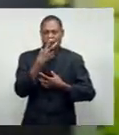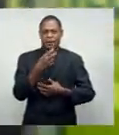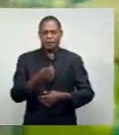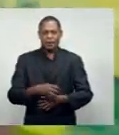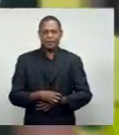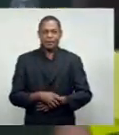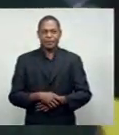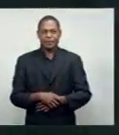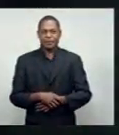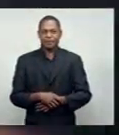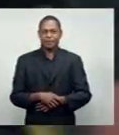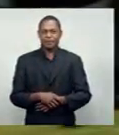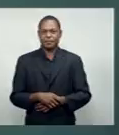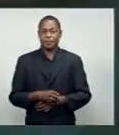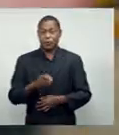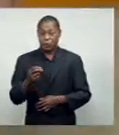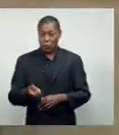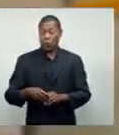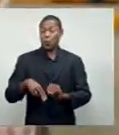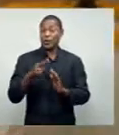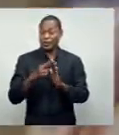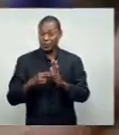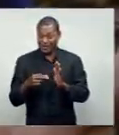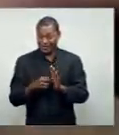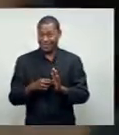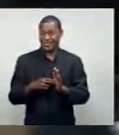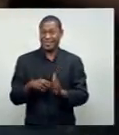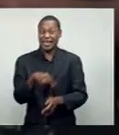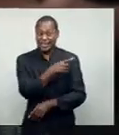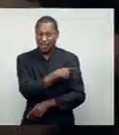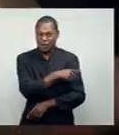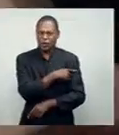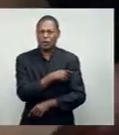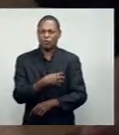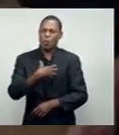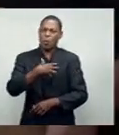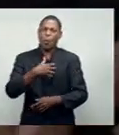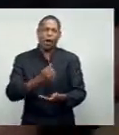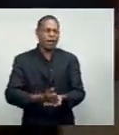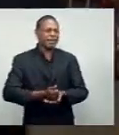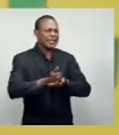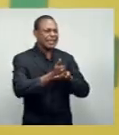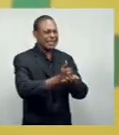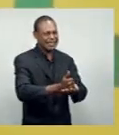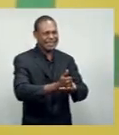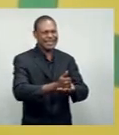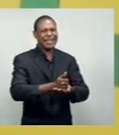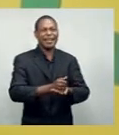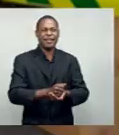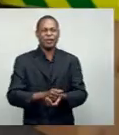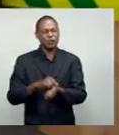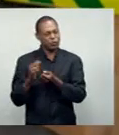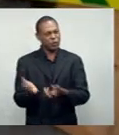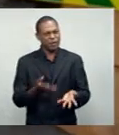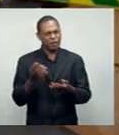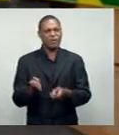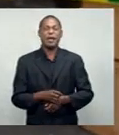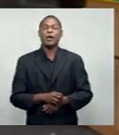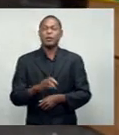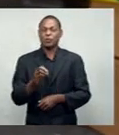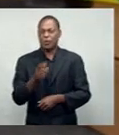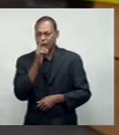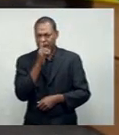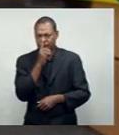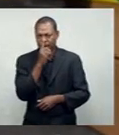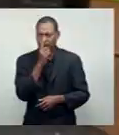St. John, New Zealand stands ready to offer more assistance where applicable. especially with the deployment of officers to